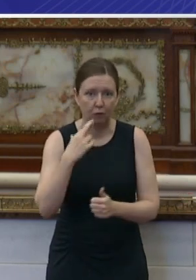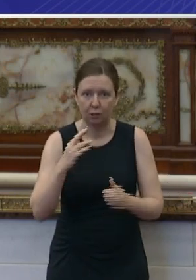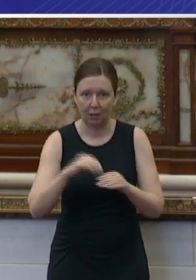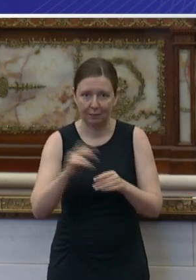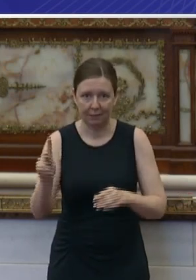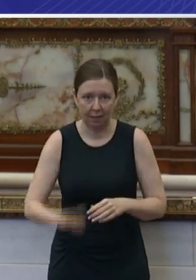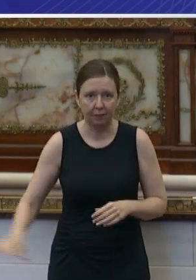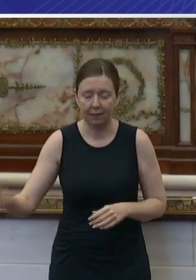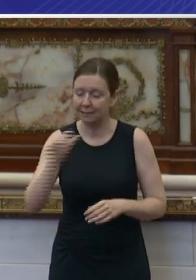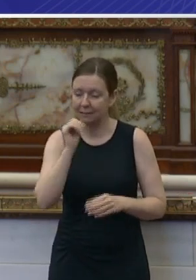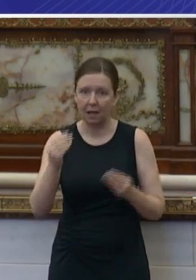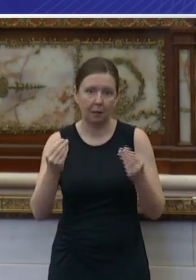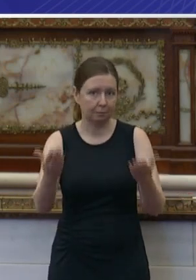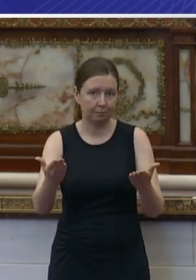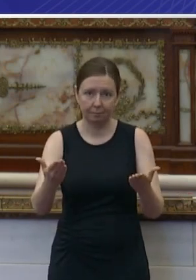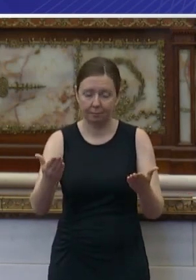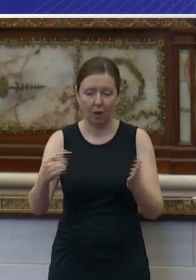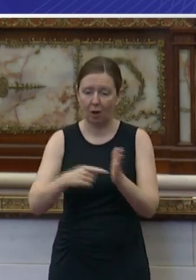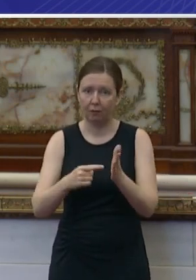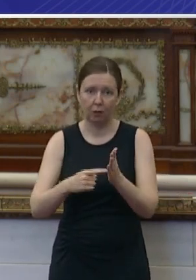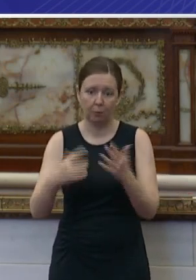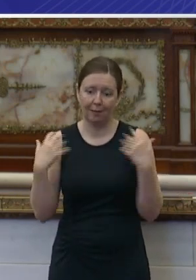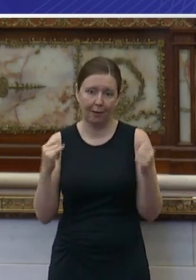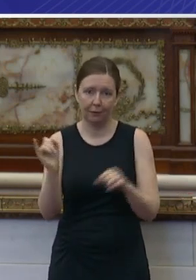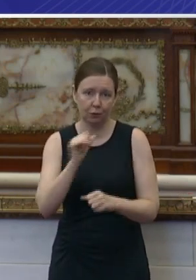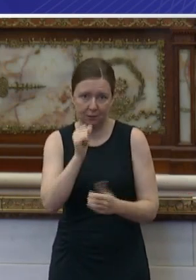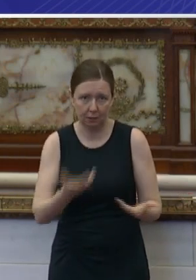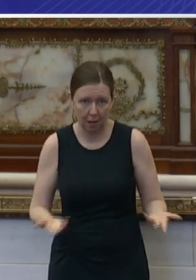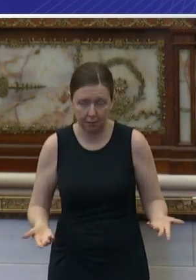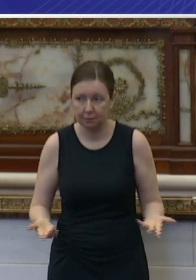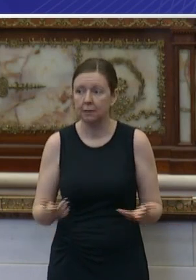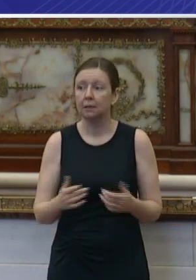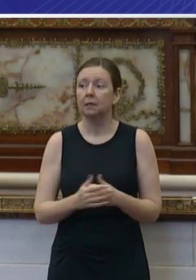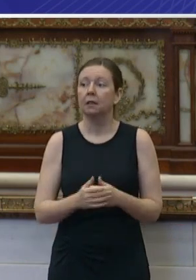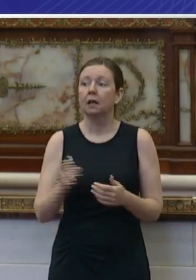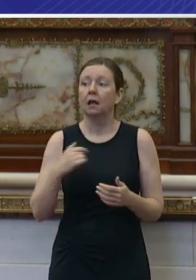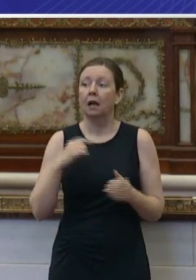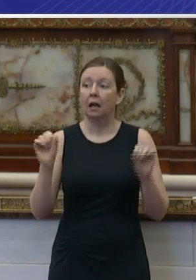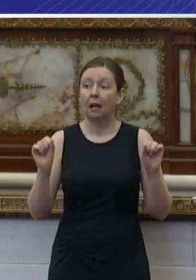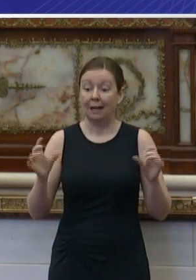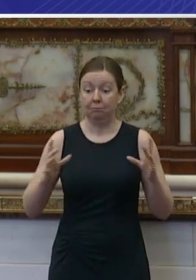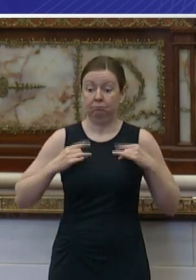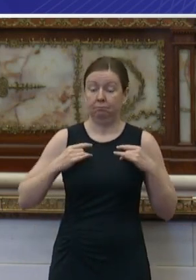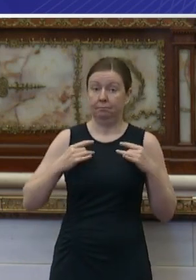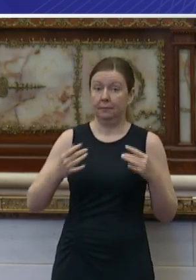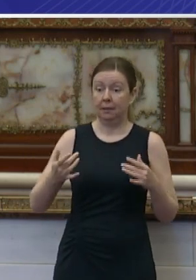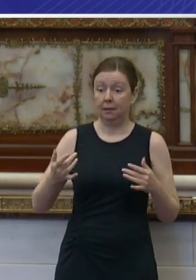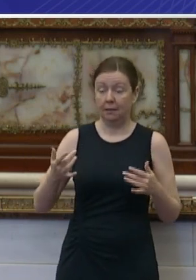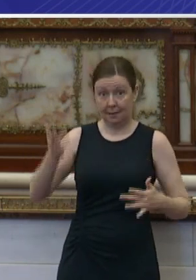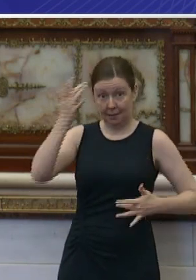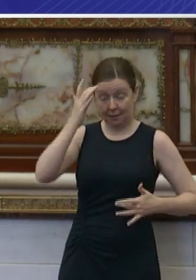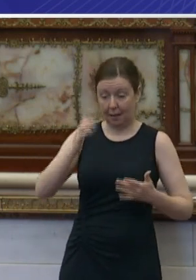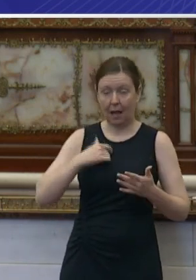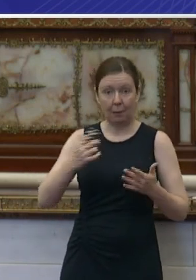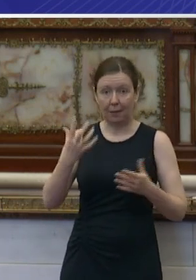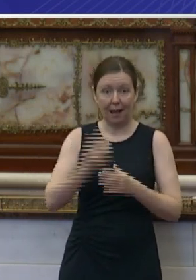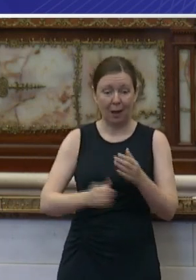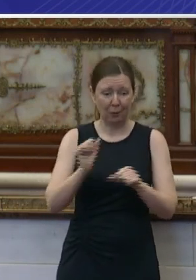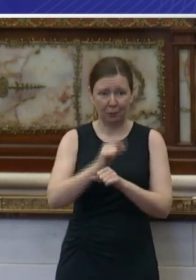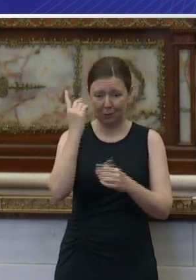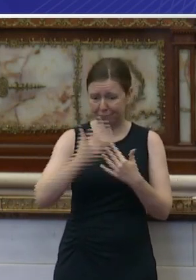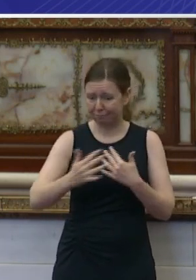in Philadelphia, does not offer affordable health insurance. In the case that I contract the virus and become sick, I would be out of work for an